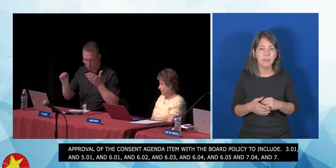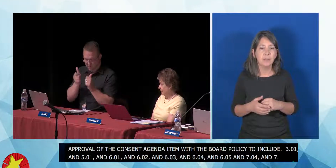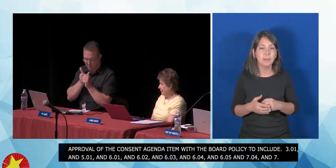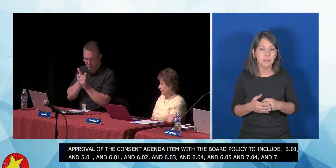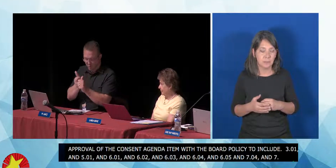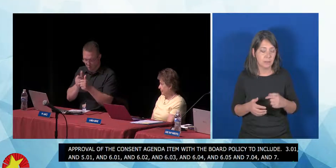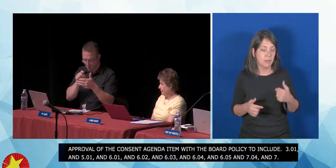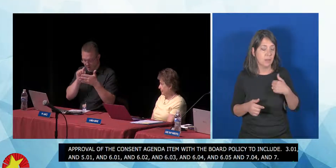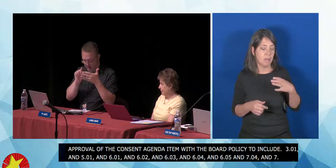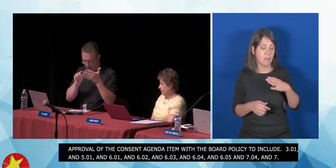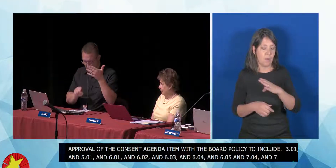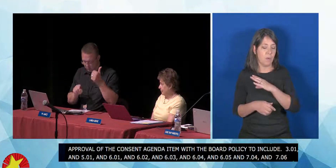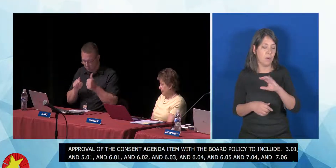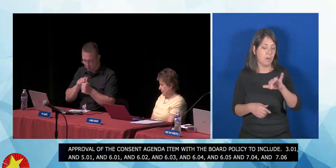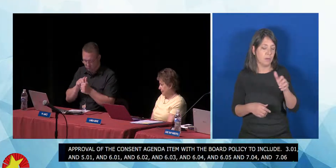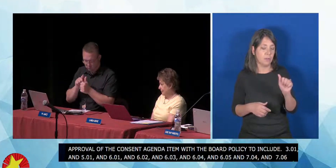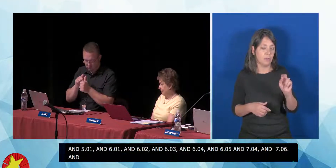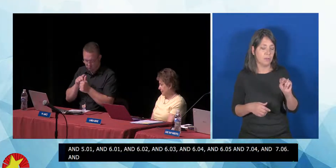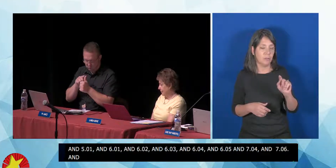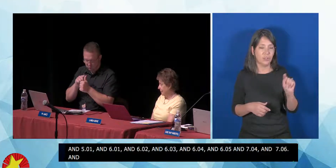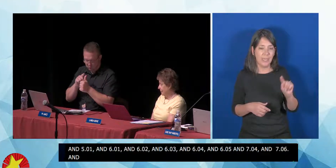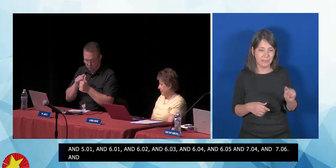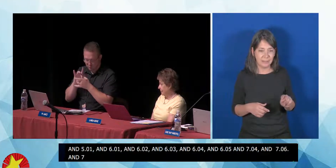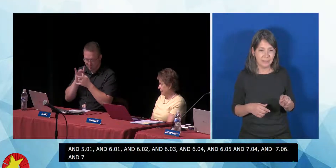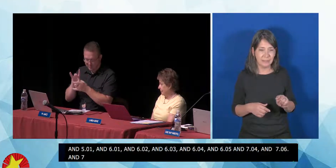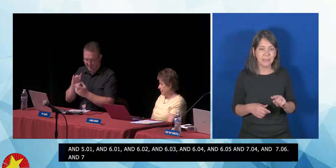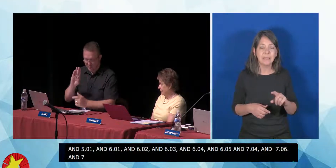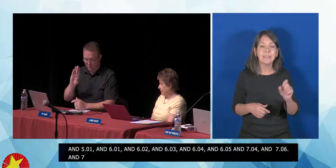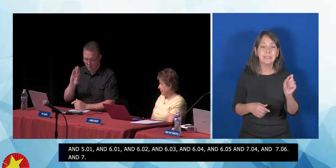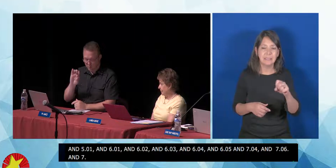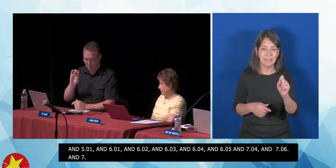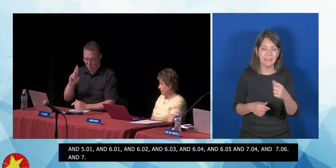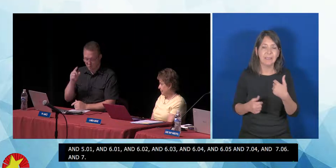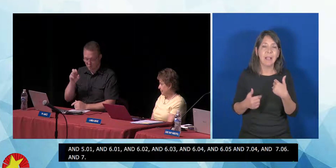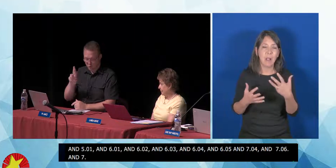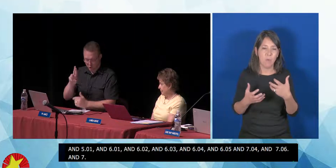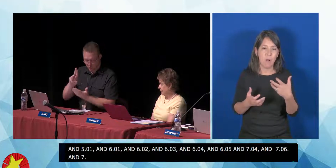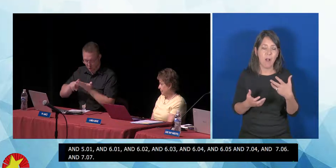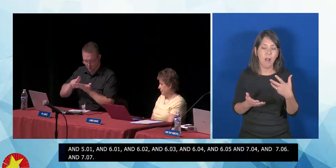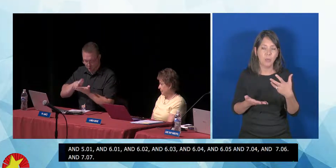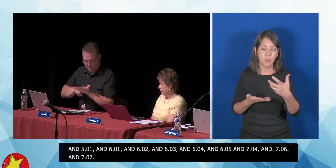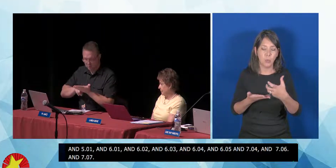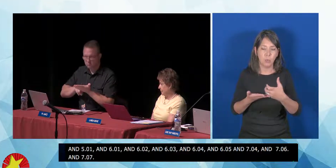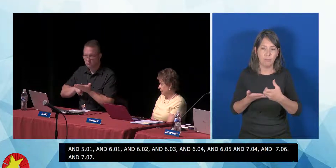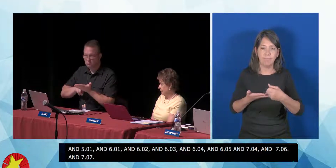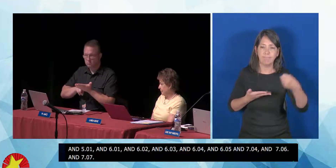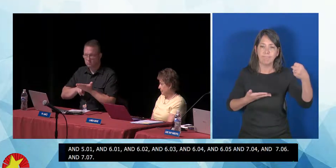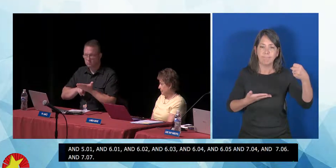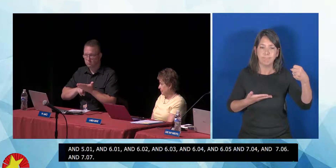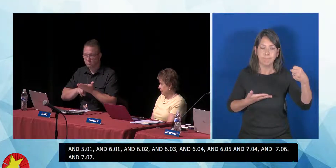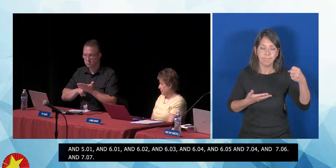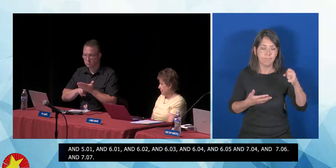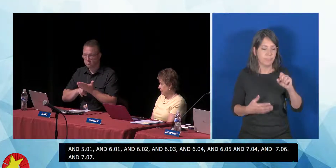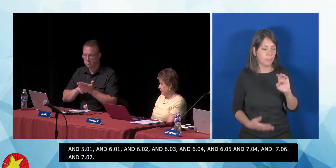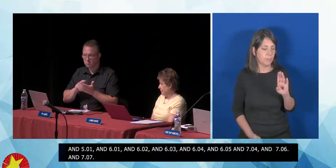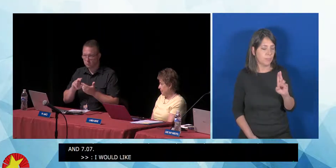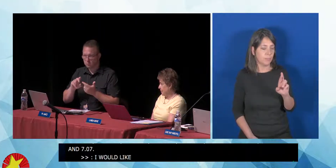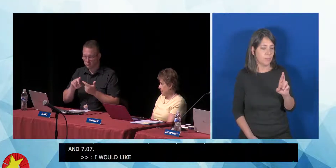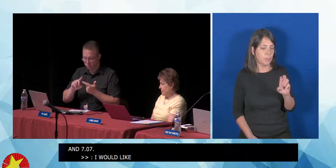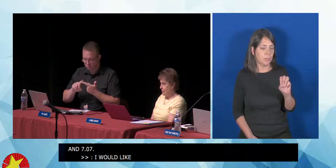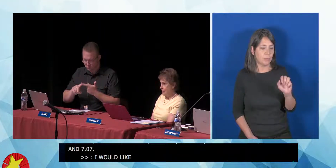Yes, I would like to hold aside the Bureau